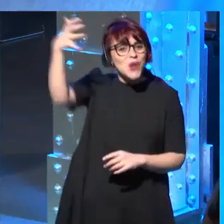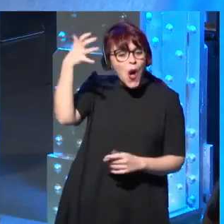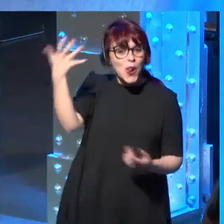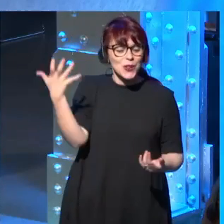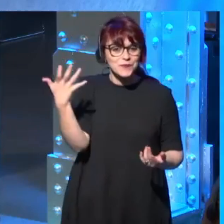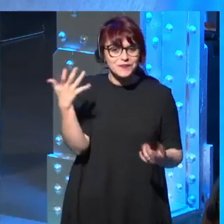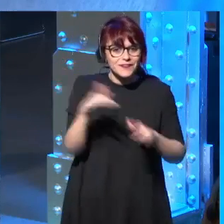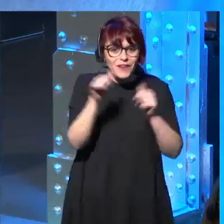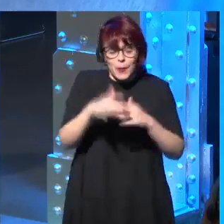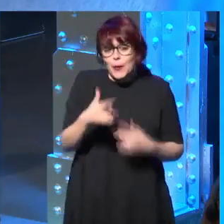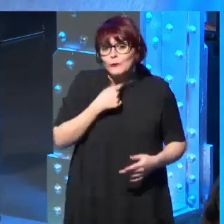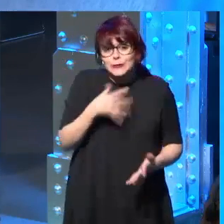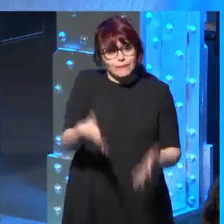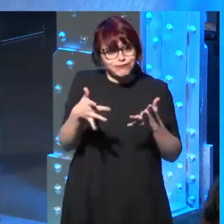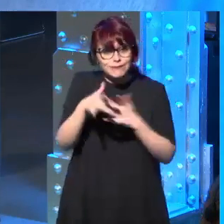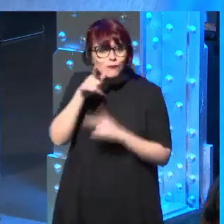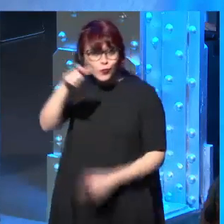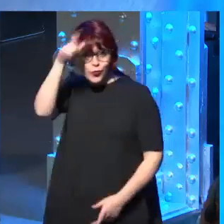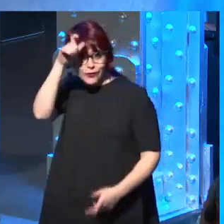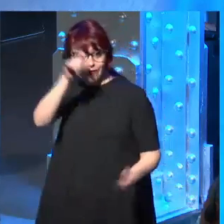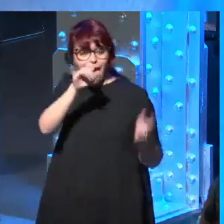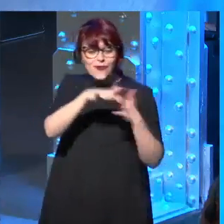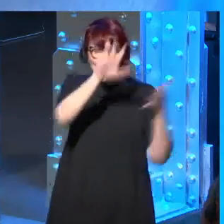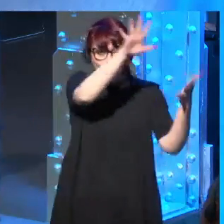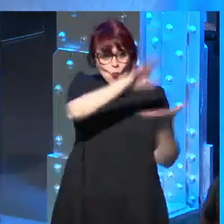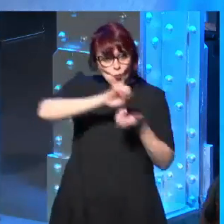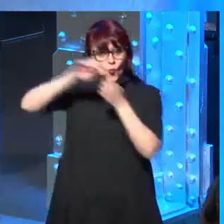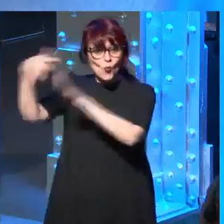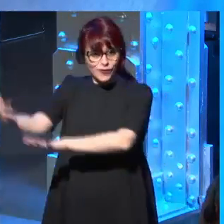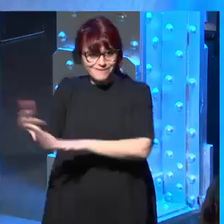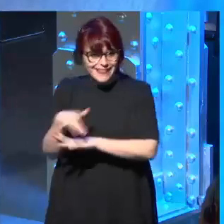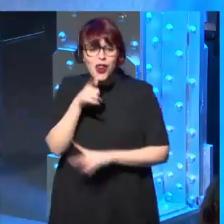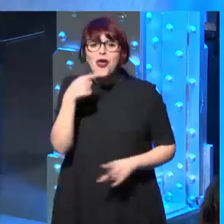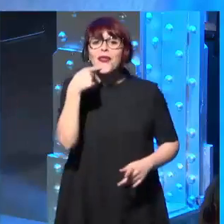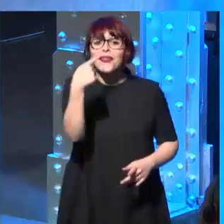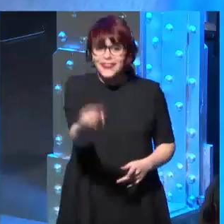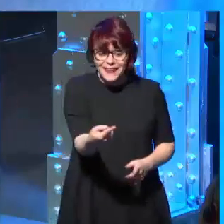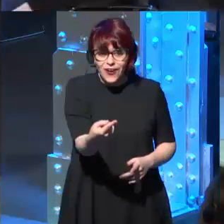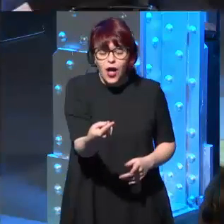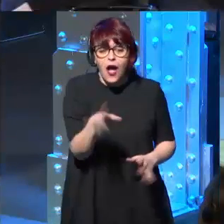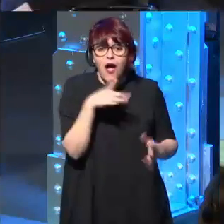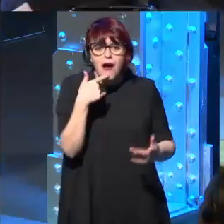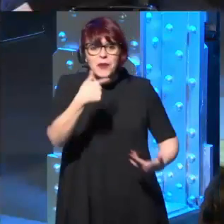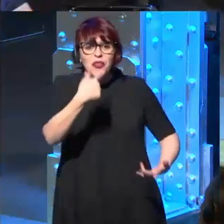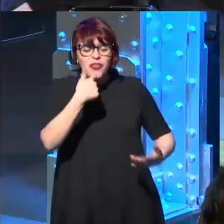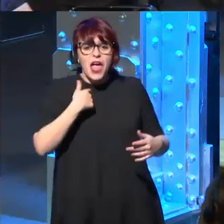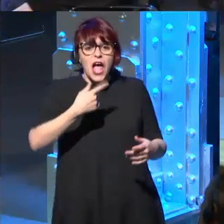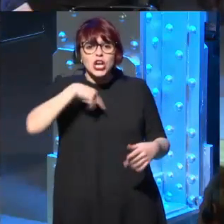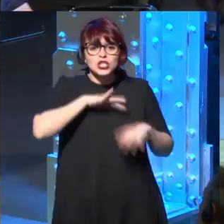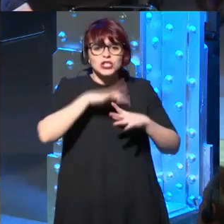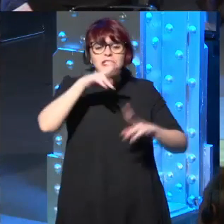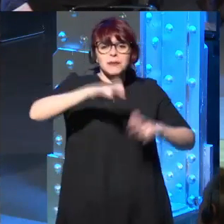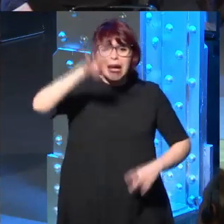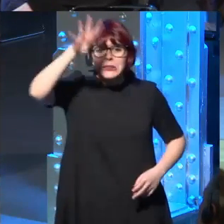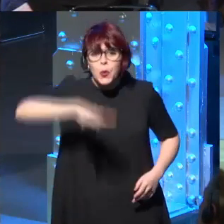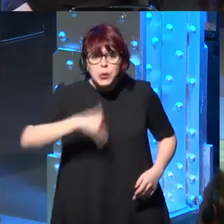That's what I observed here. Maybe, and everyone, when I say that, wow, we have a Catalonian, what do you mean? But 10 people are in jail,